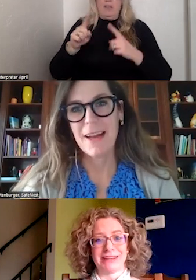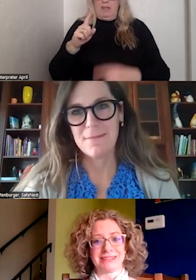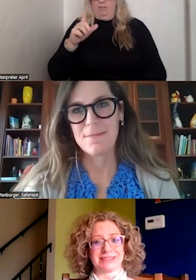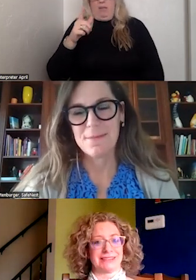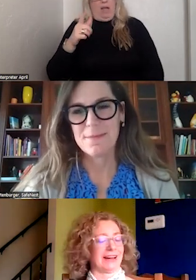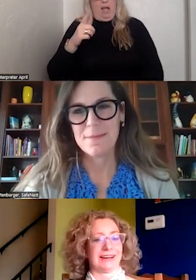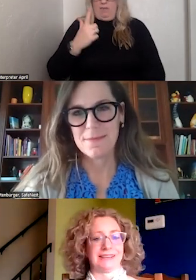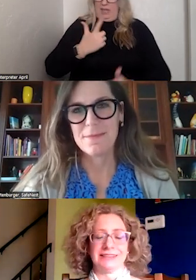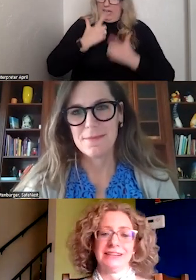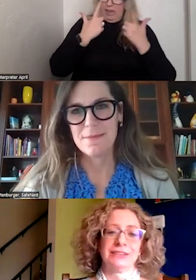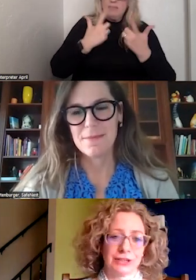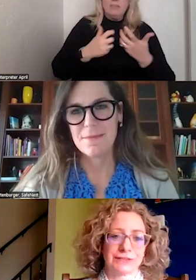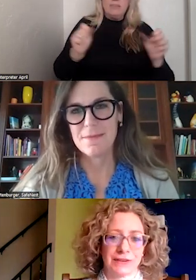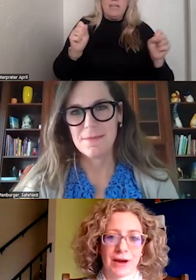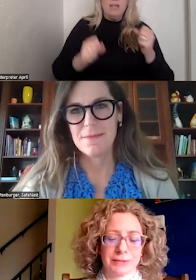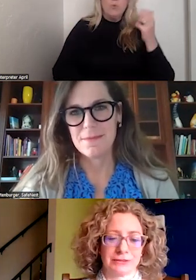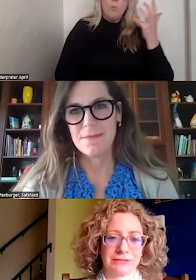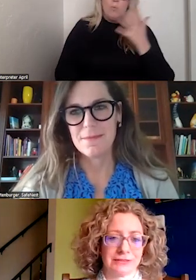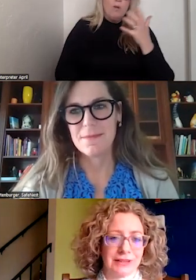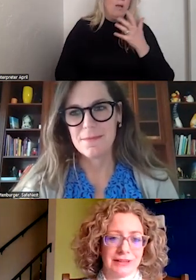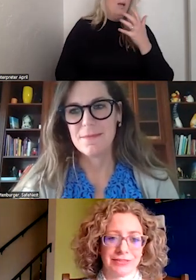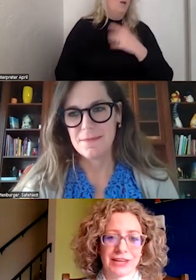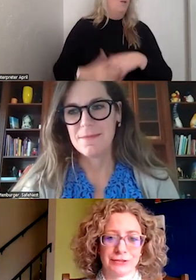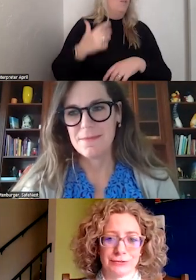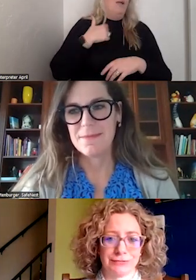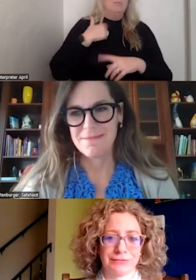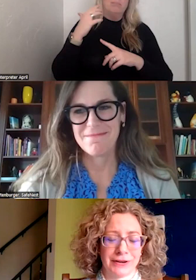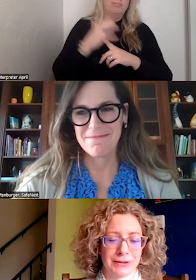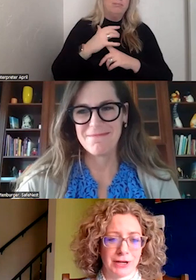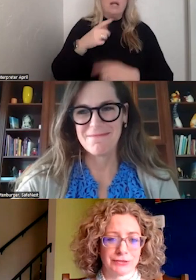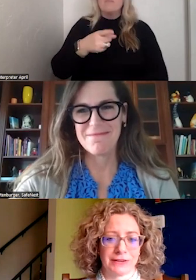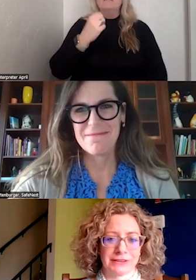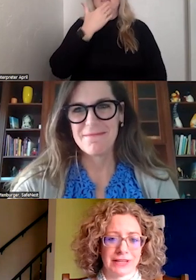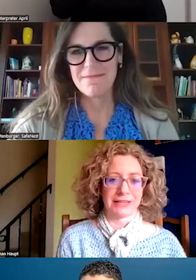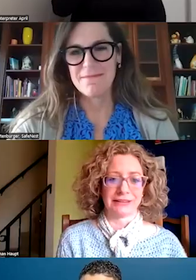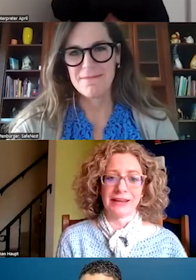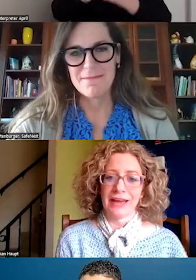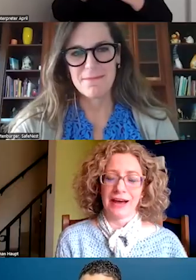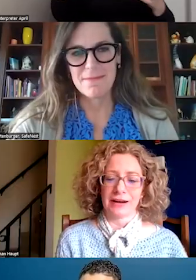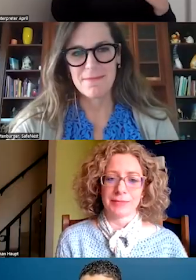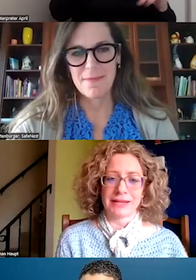I mean, it's just phenomenal. Thank you very much. Very enlightening. And